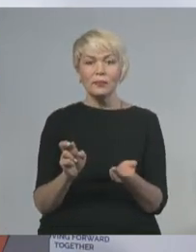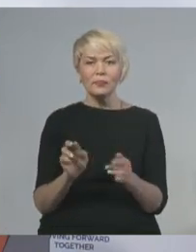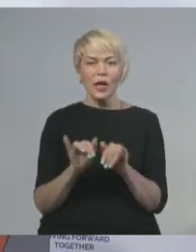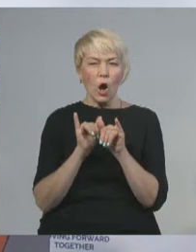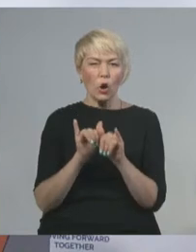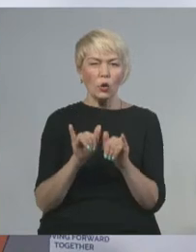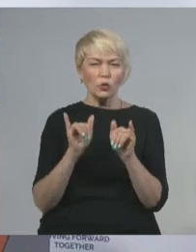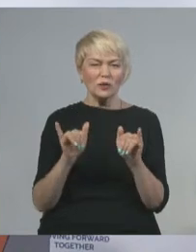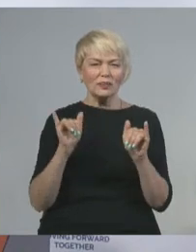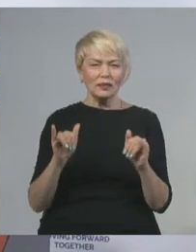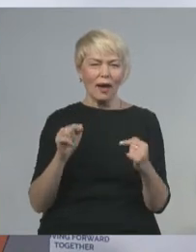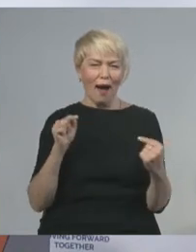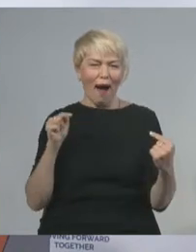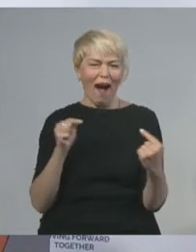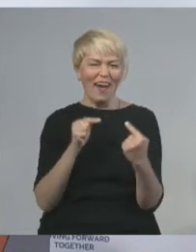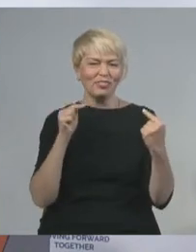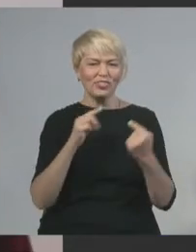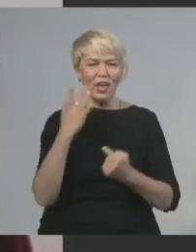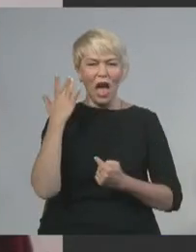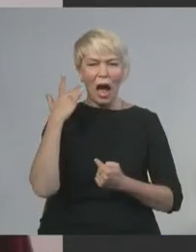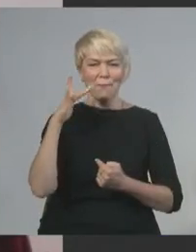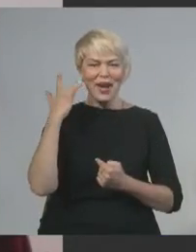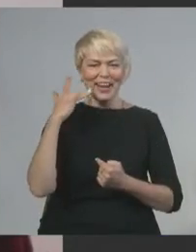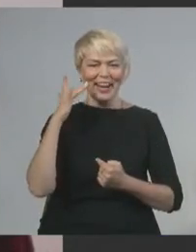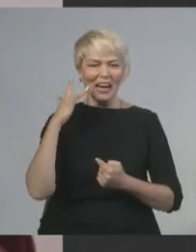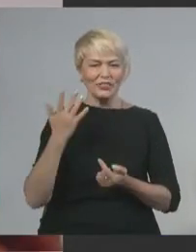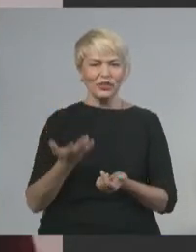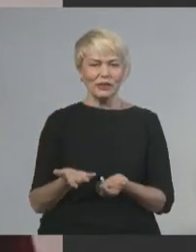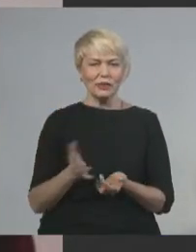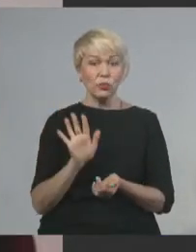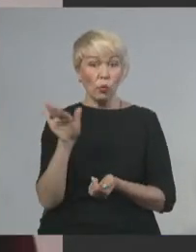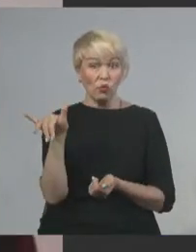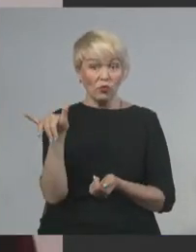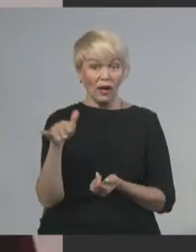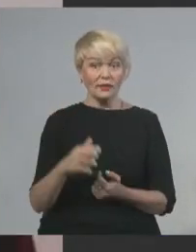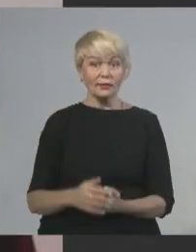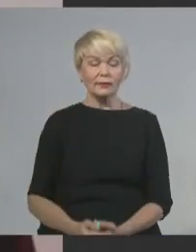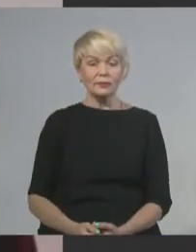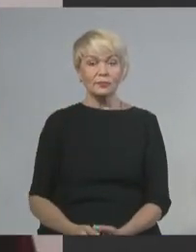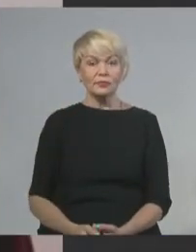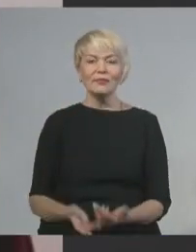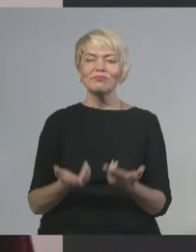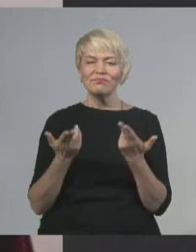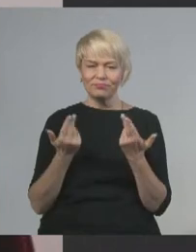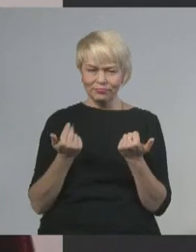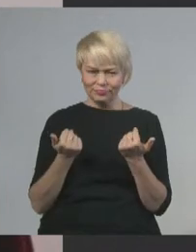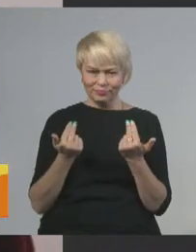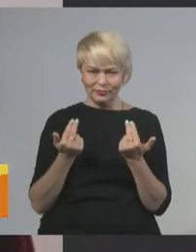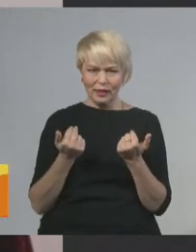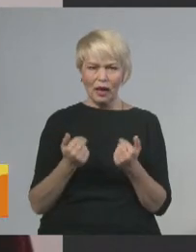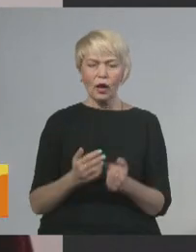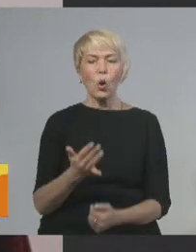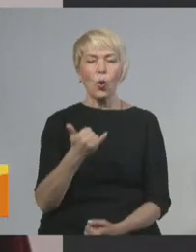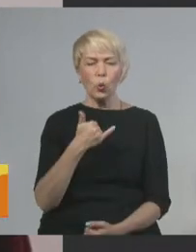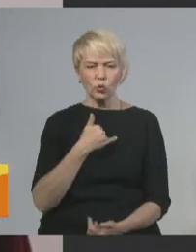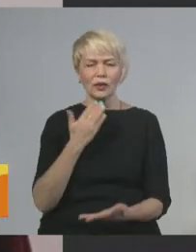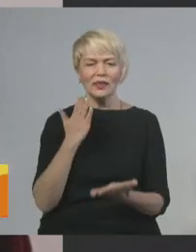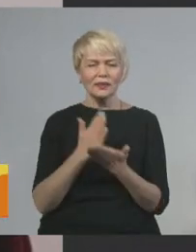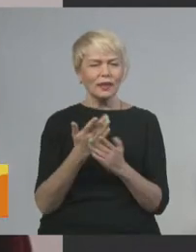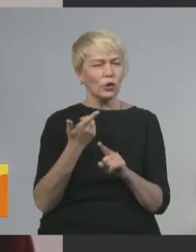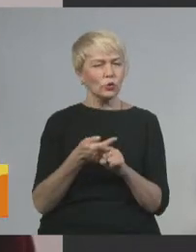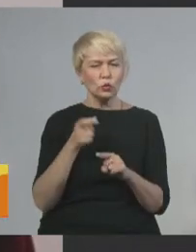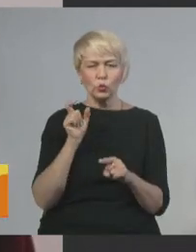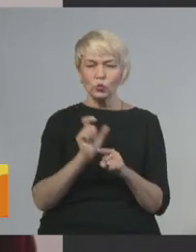here yeah we have this it's no stupid i guess for you uh we do have a lot of this kind of